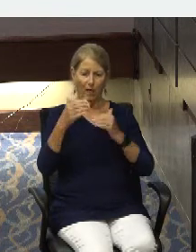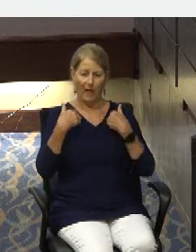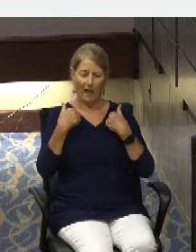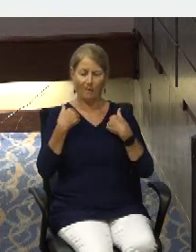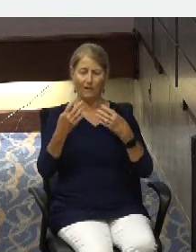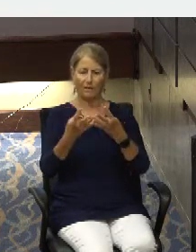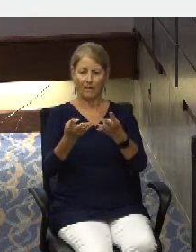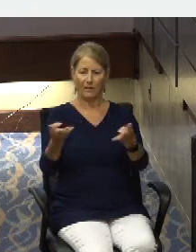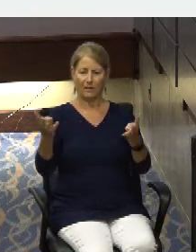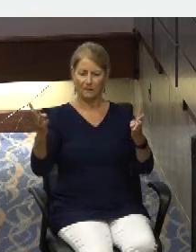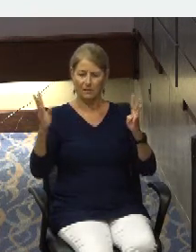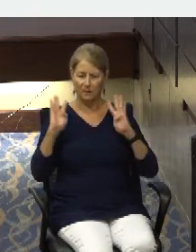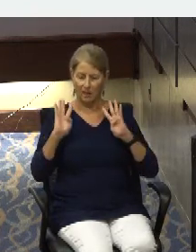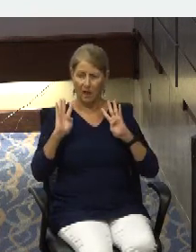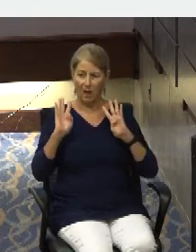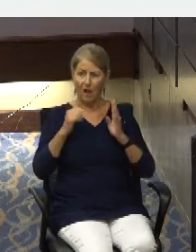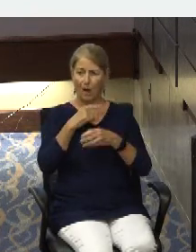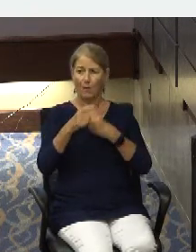this facility?